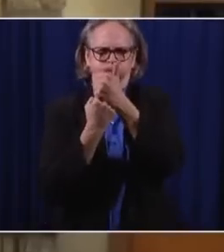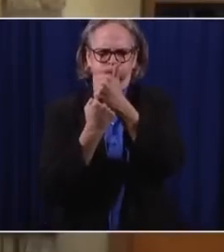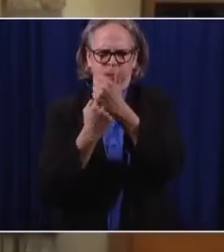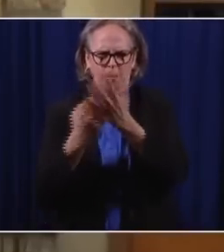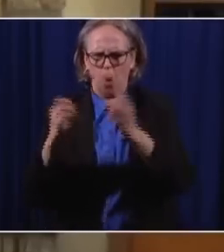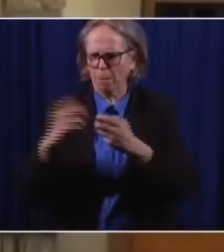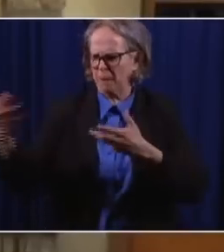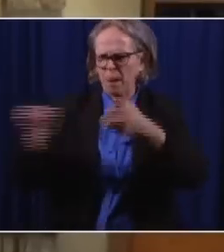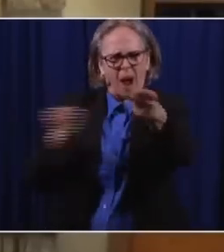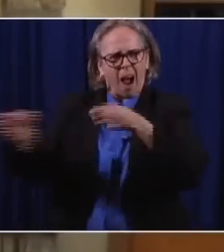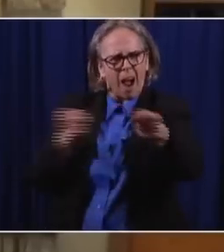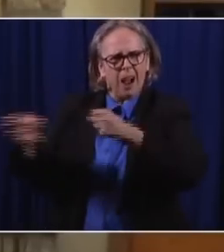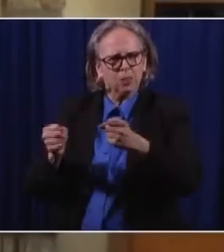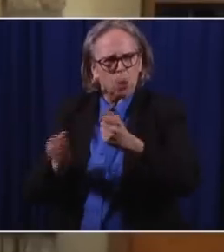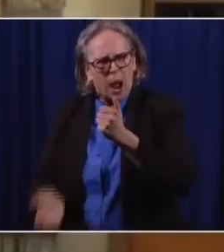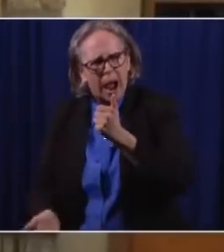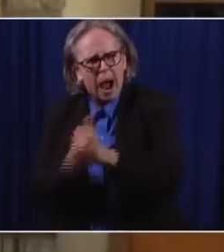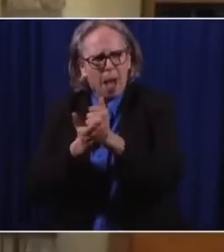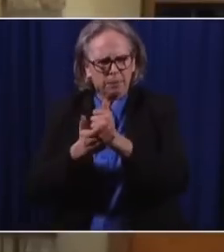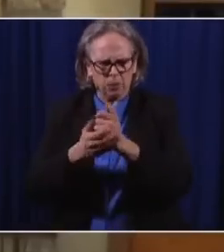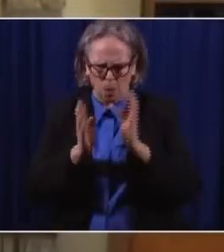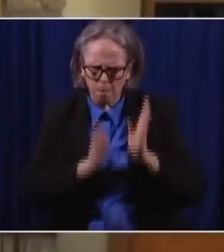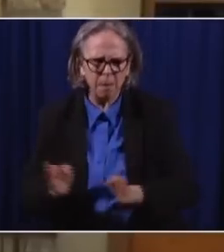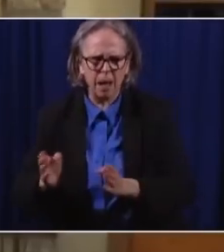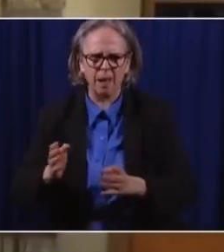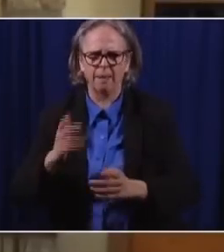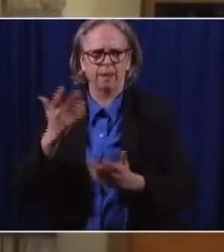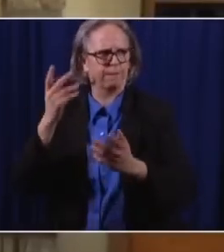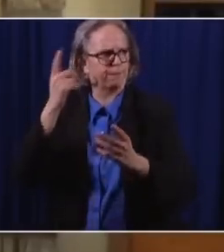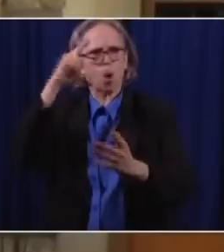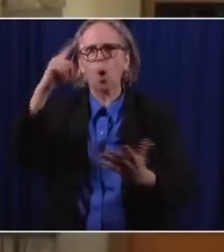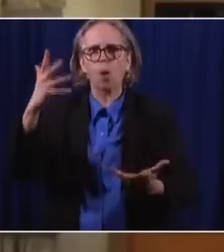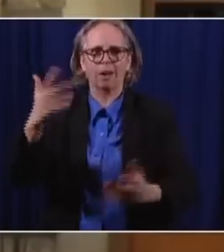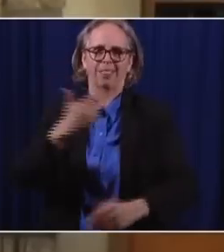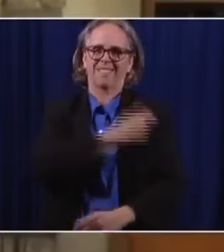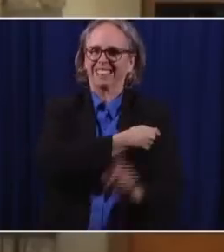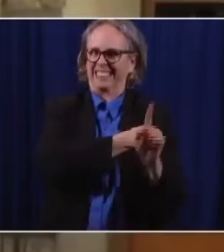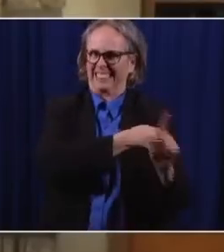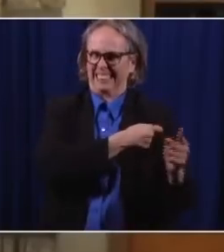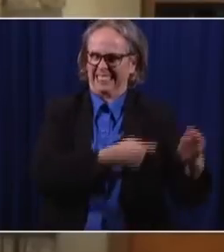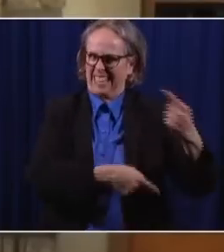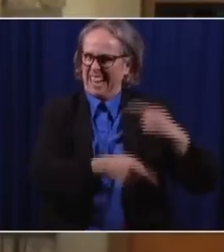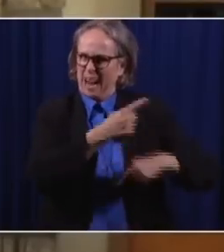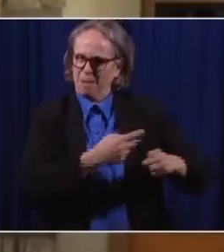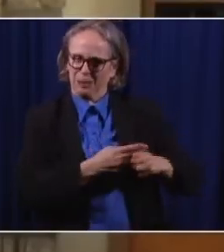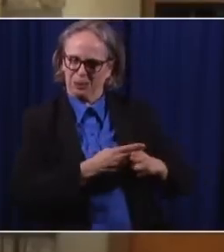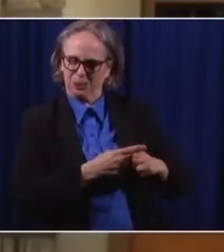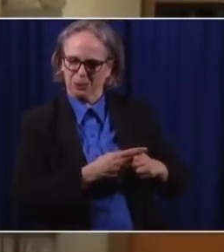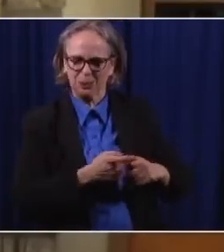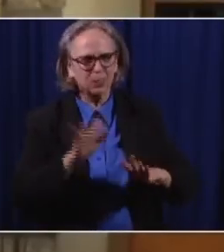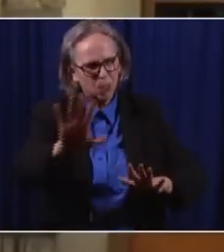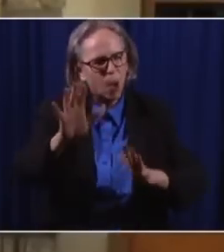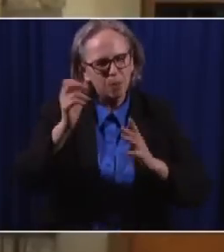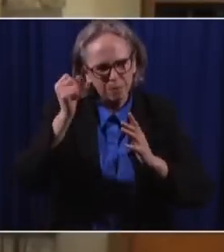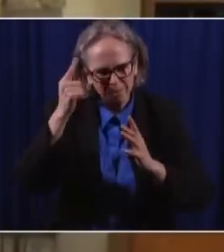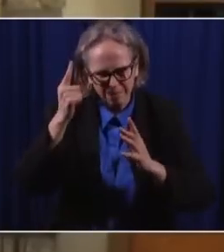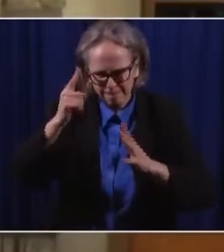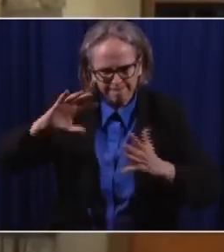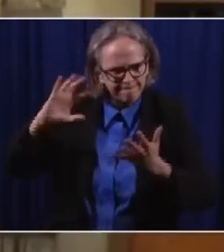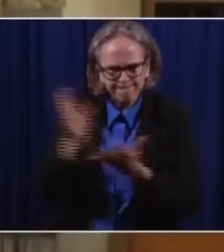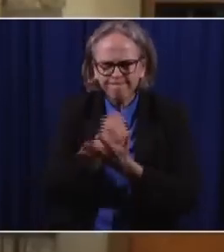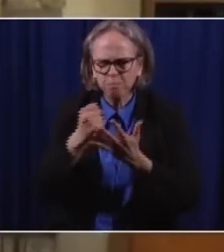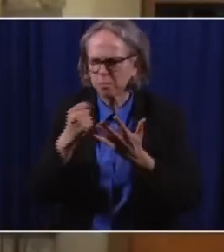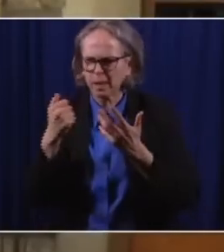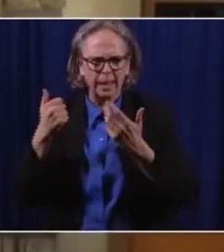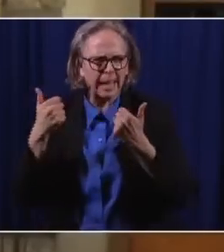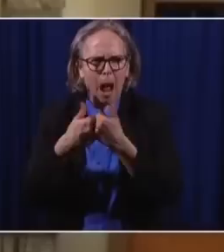distribution of the vaccine. Now is the time in the game where we need to surge in, go back on the field, do everything we can